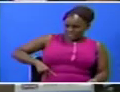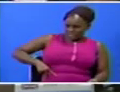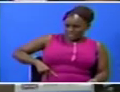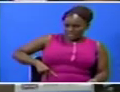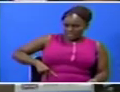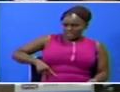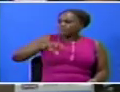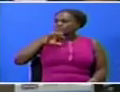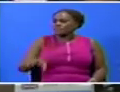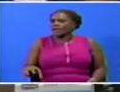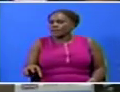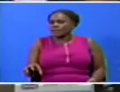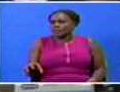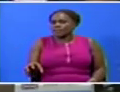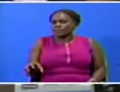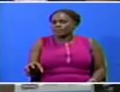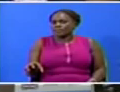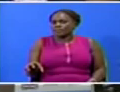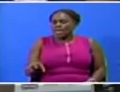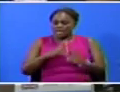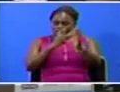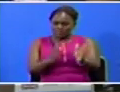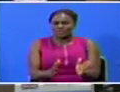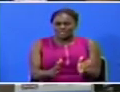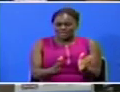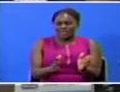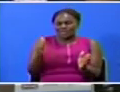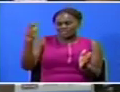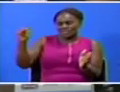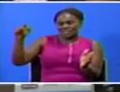kasri la Buckingham. Mark Namaswa, KTN Leo.